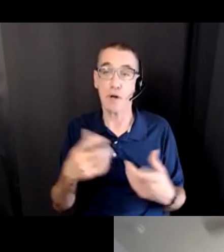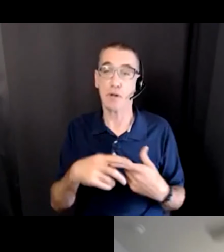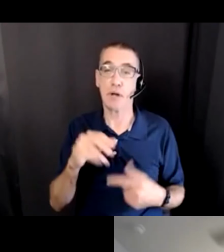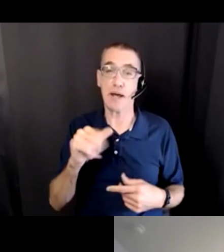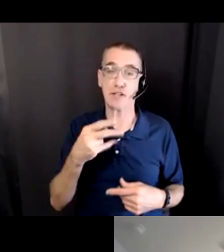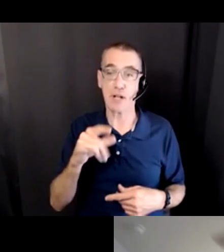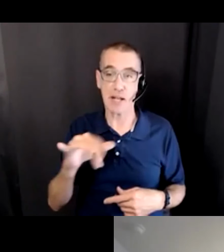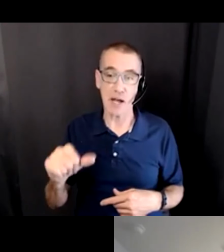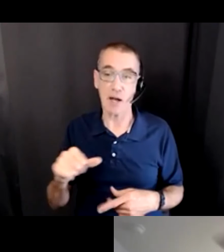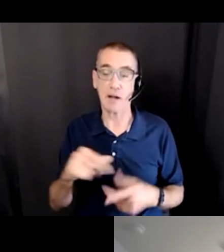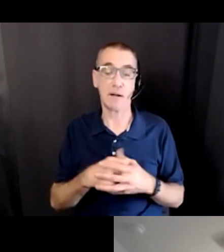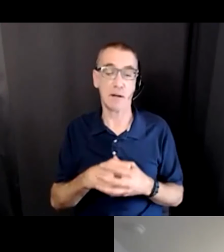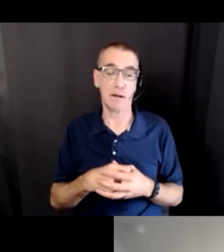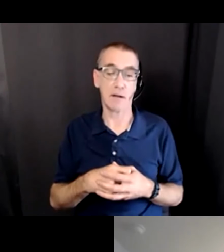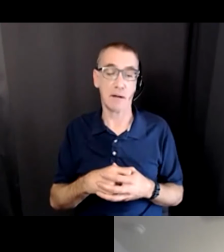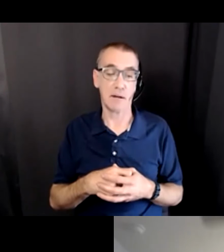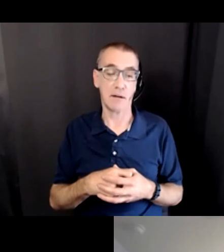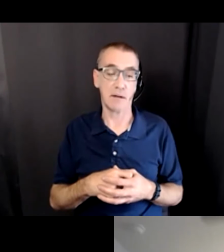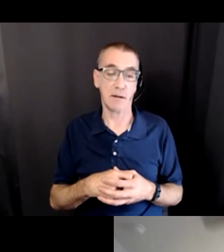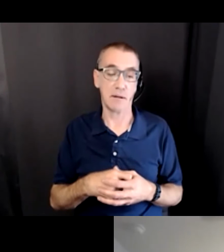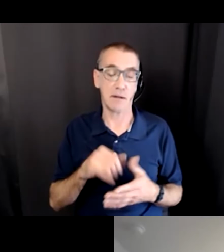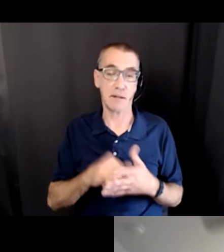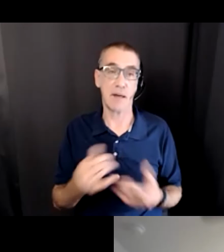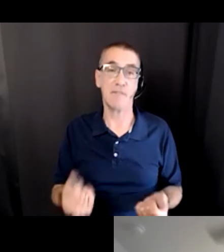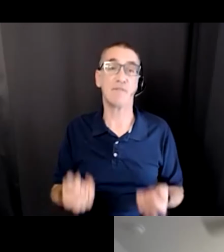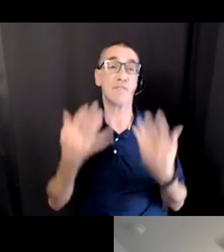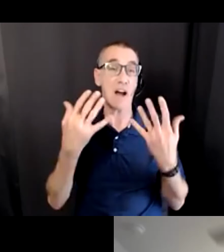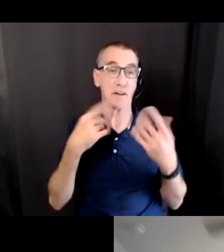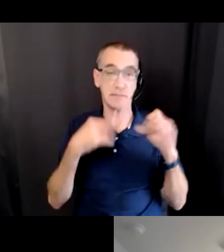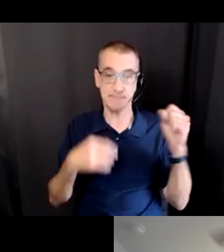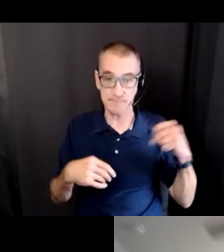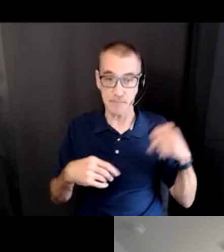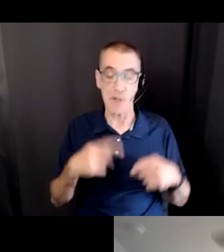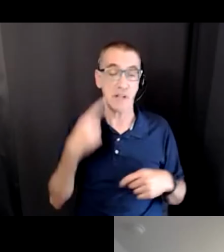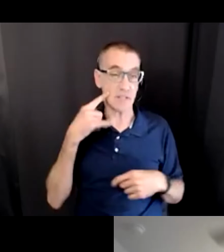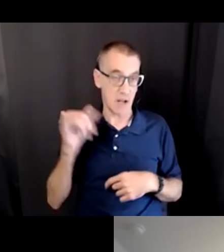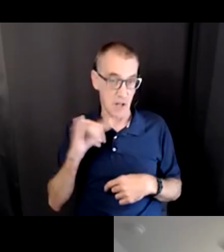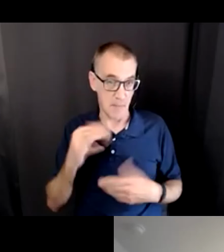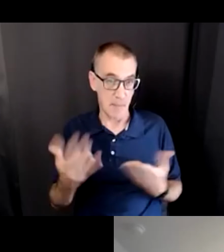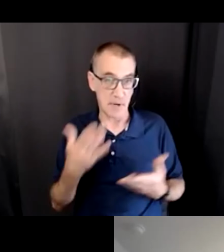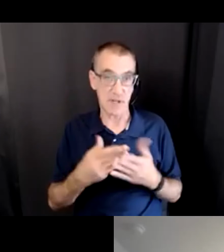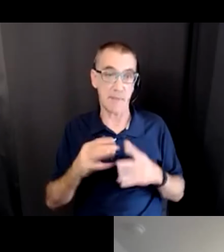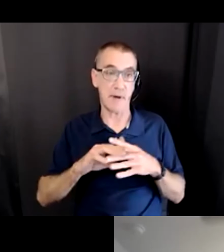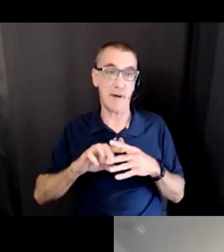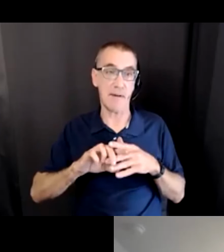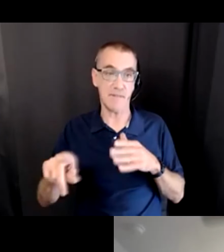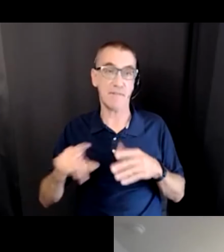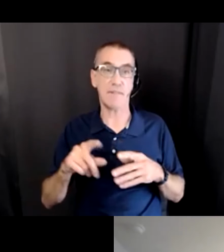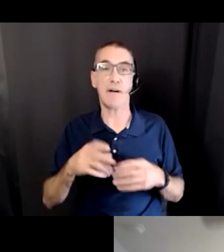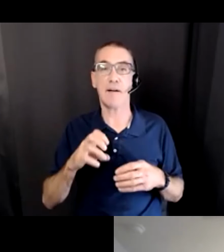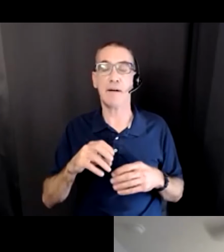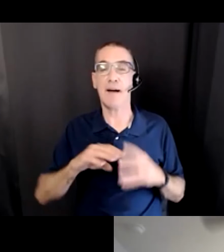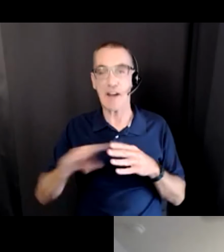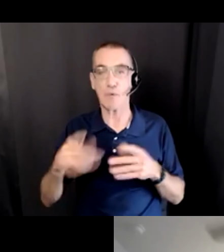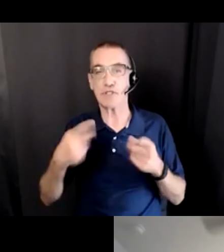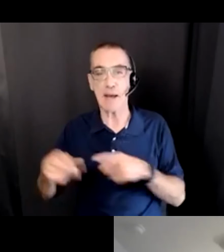Angelica. Yes, the fire is it sounds like there may be some evacuations happening. So Angelica, thank